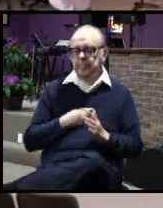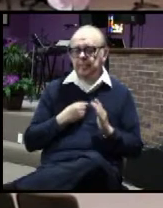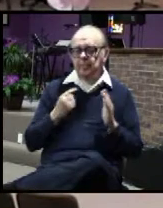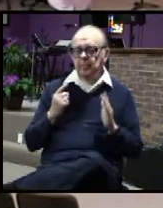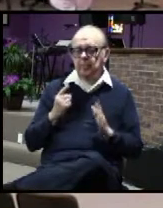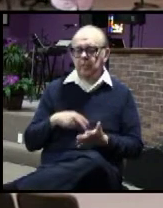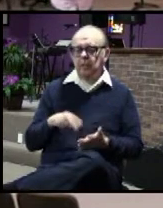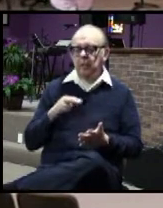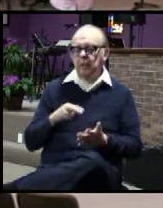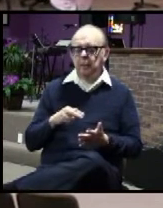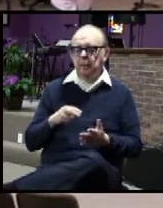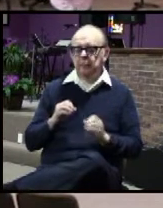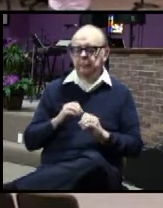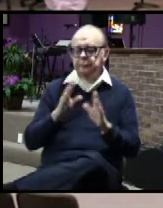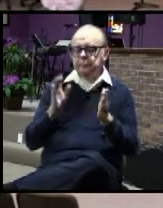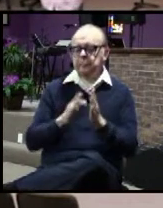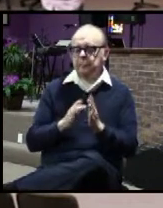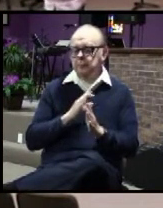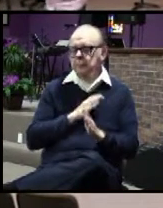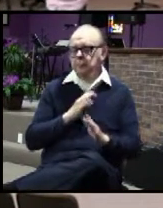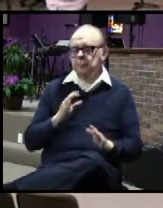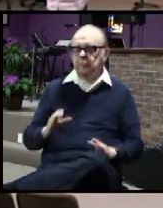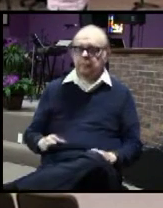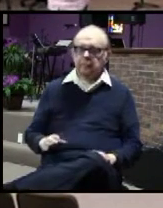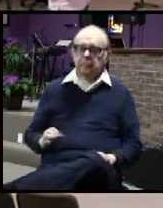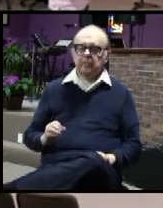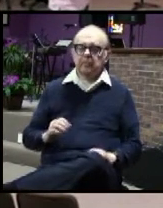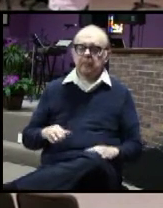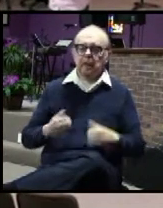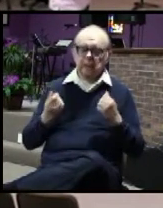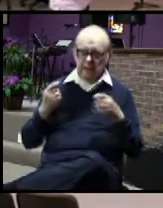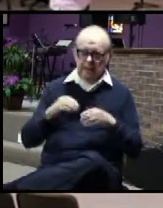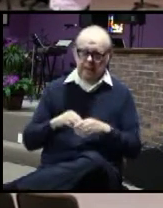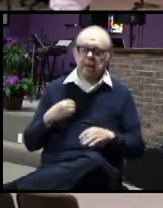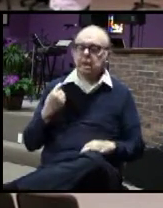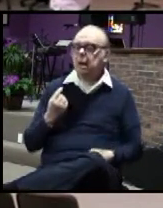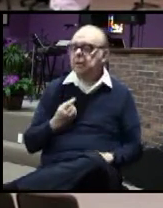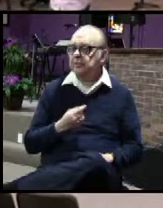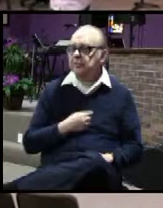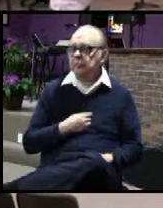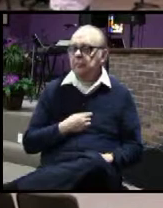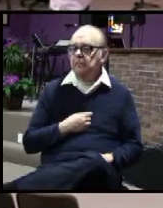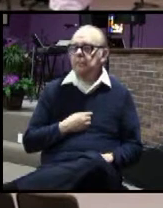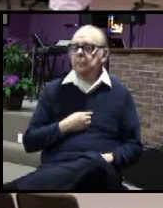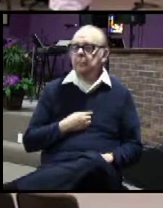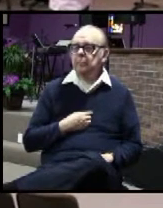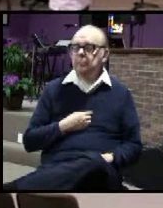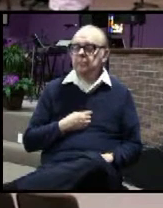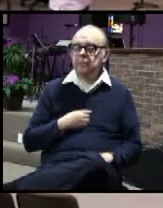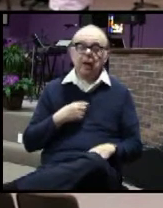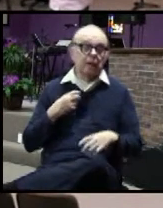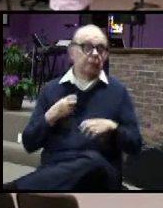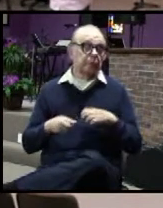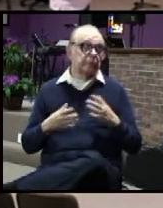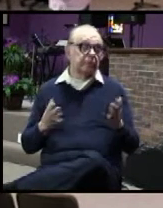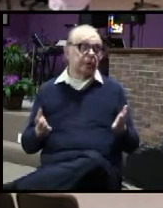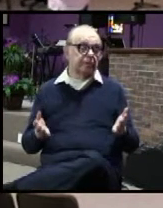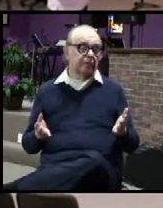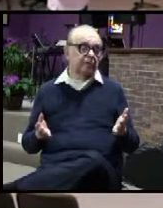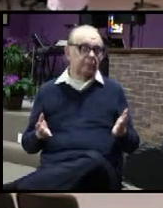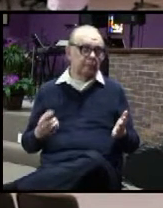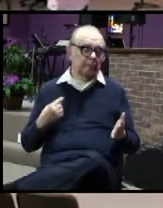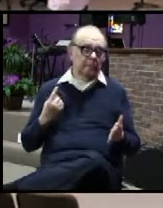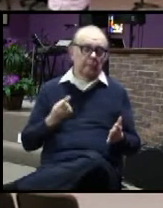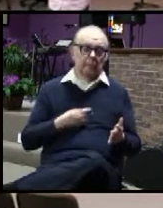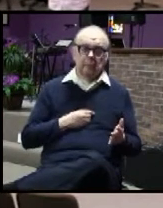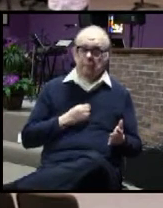resurrection, the life of Jesus Christ living in us. The problem is, ladies and gentlemen, that we don't